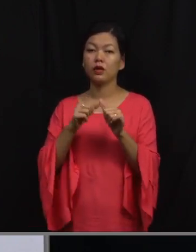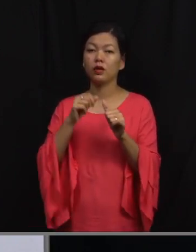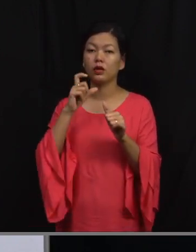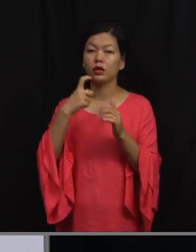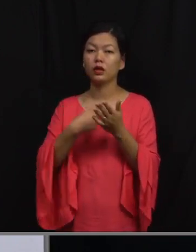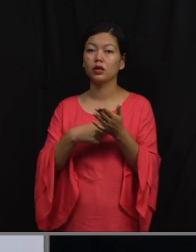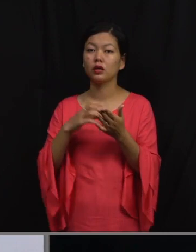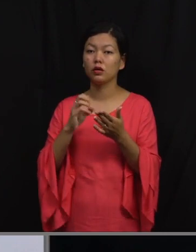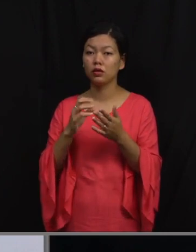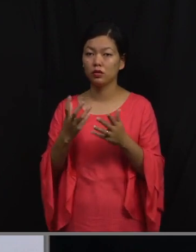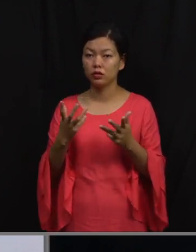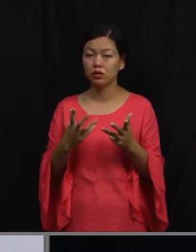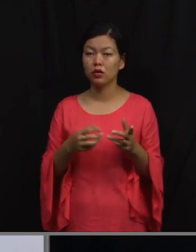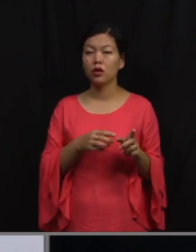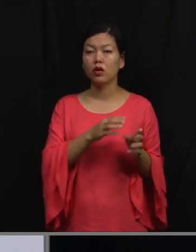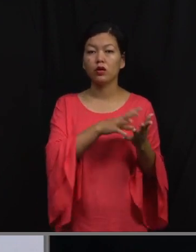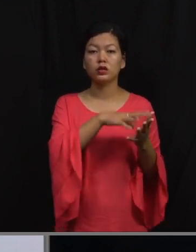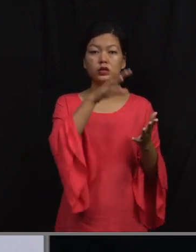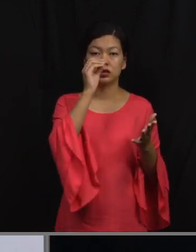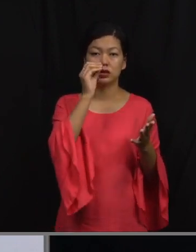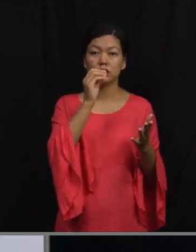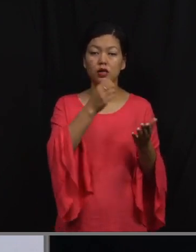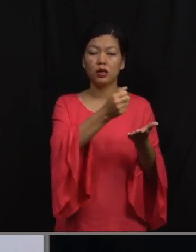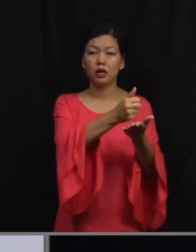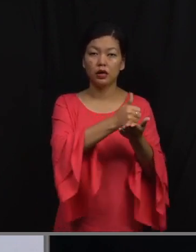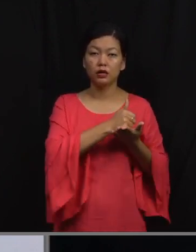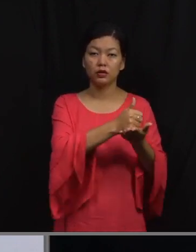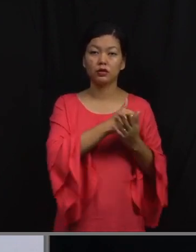here we deal whole macroscopic domain with the help of the